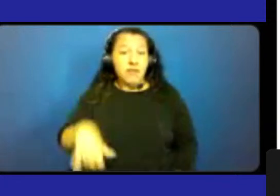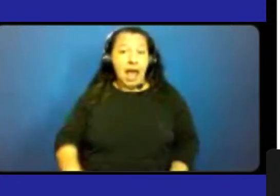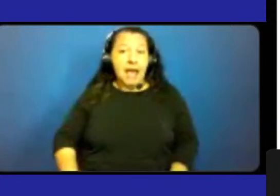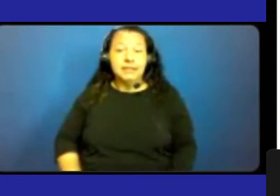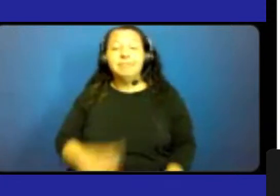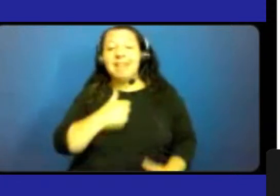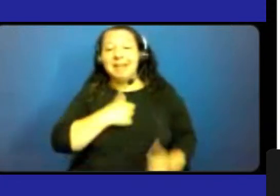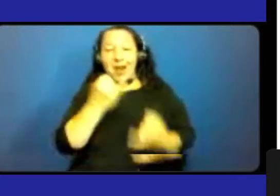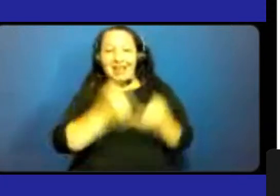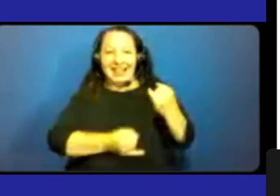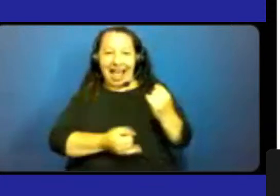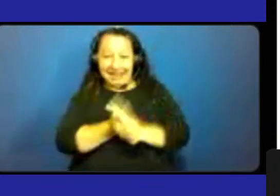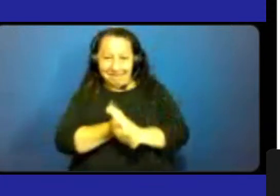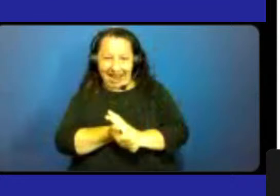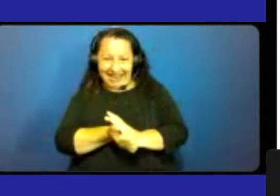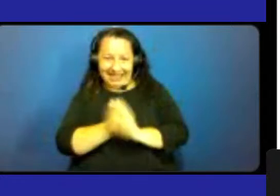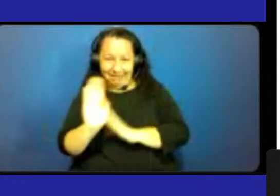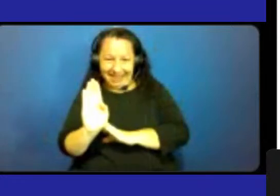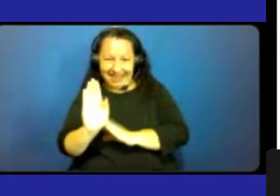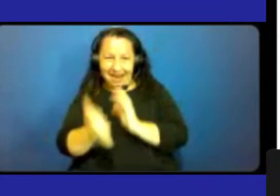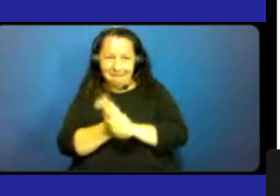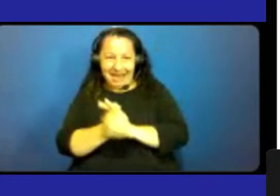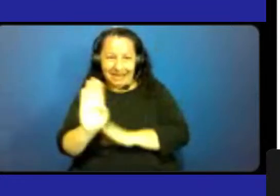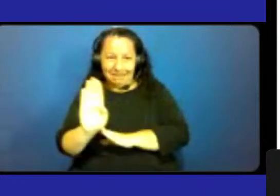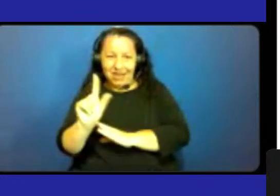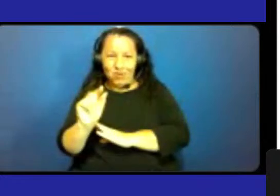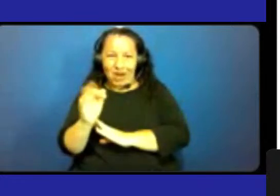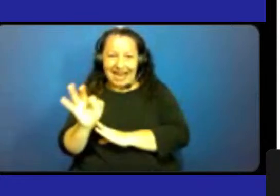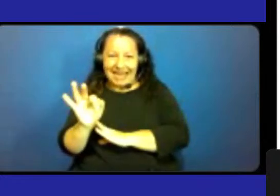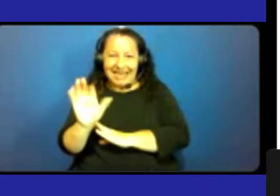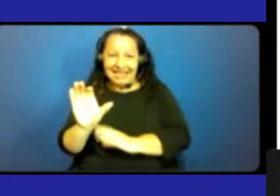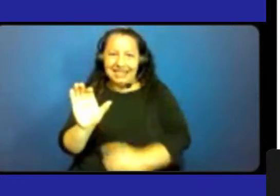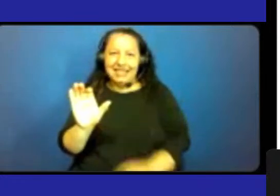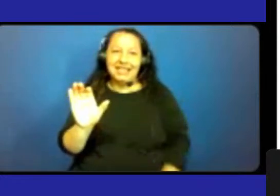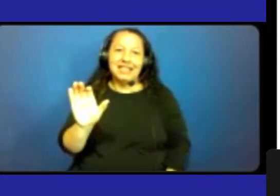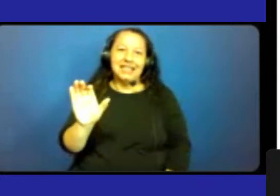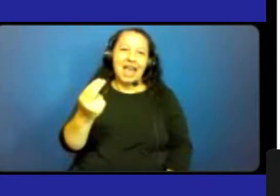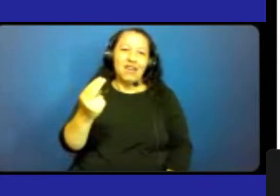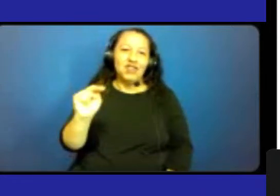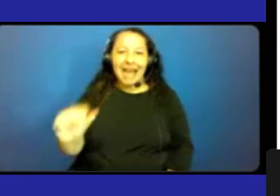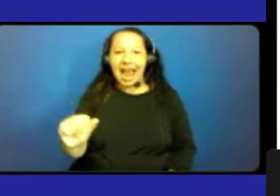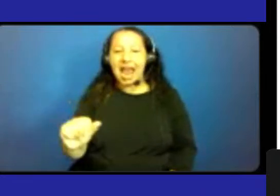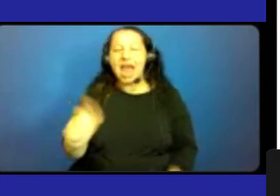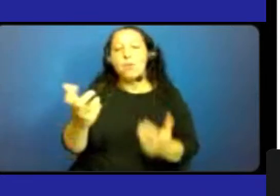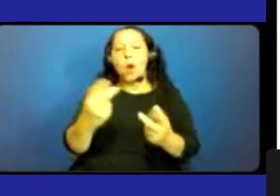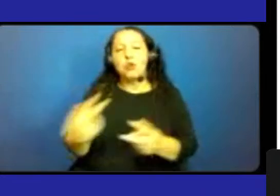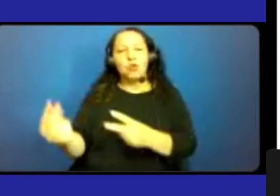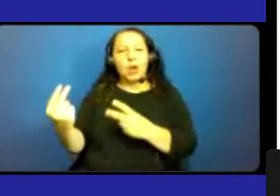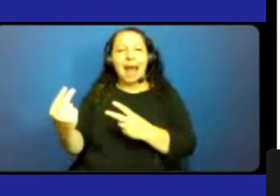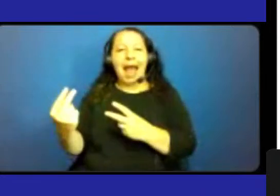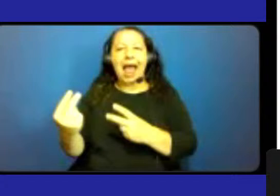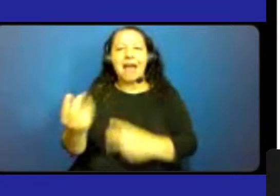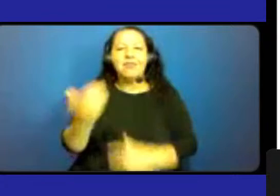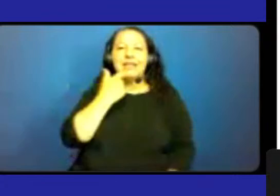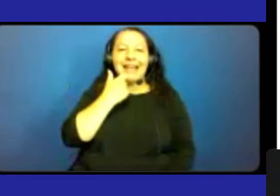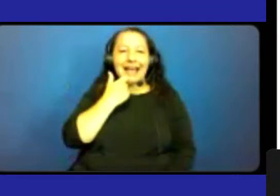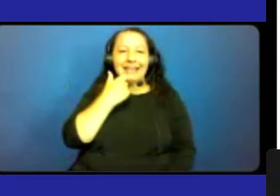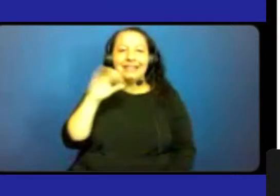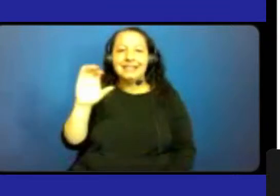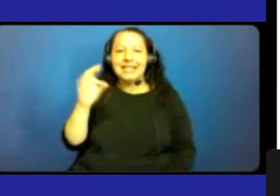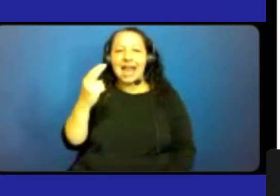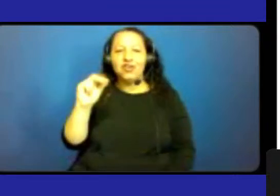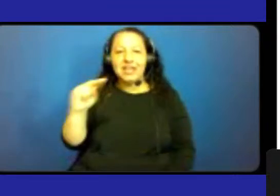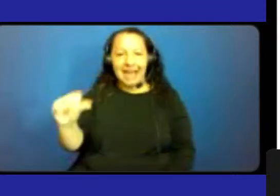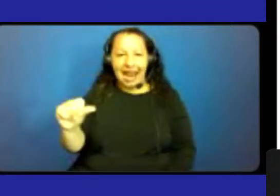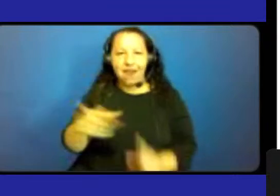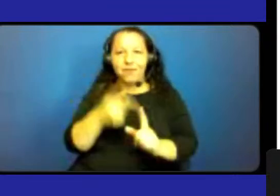just, we wanted to harken back to the last CHNA, and just, what